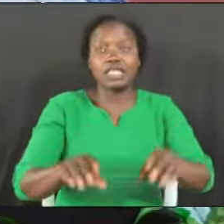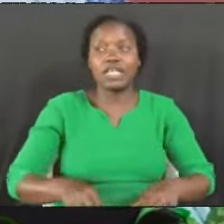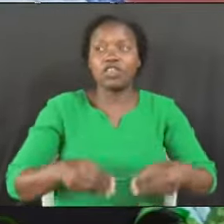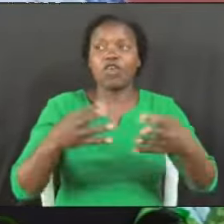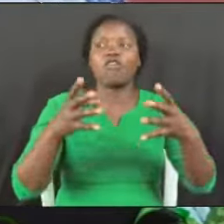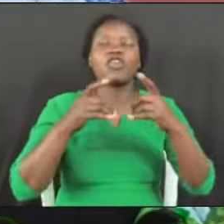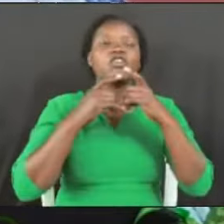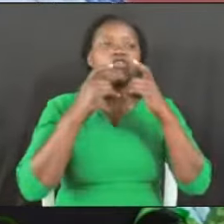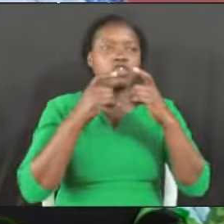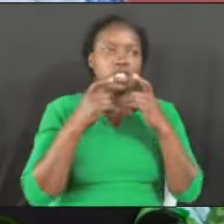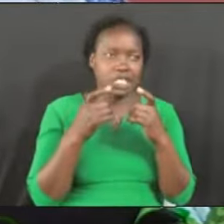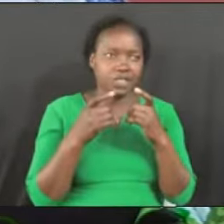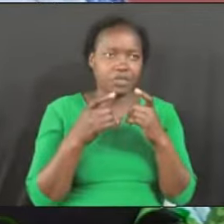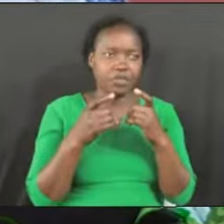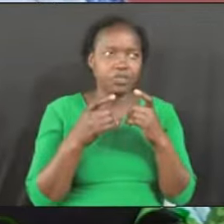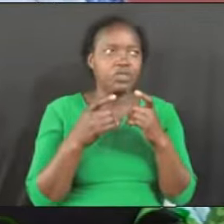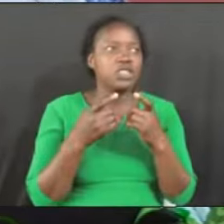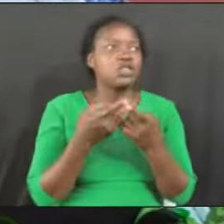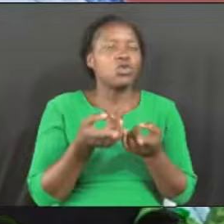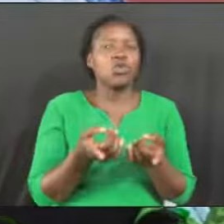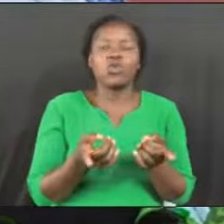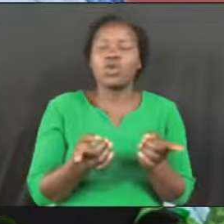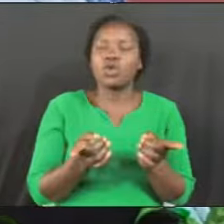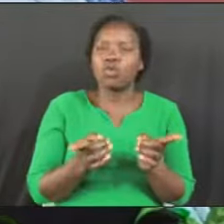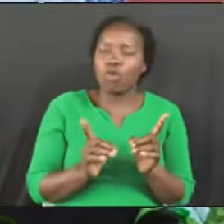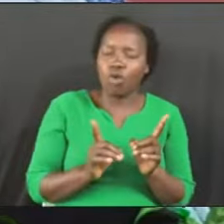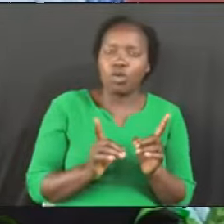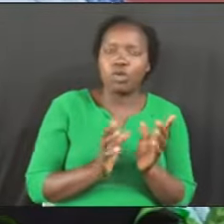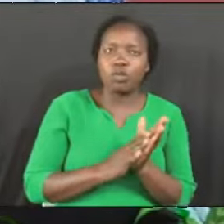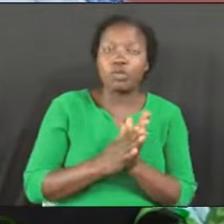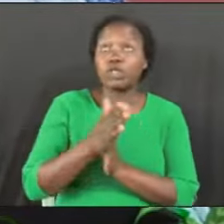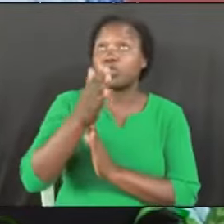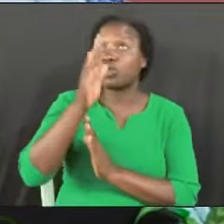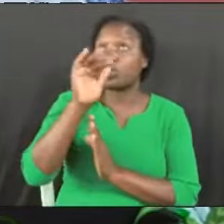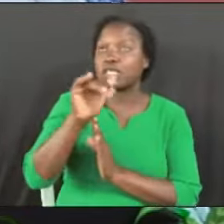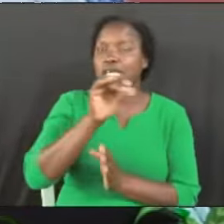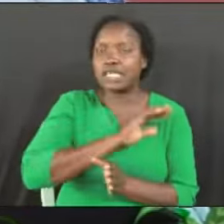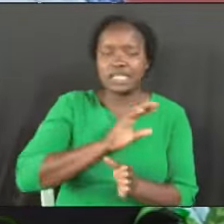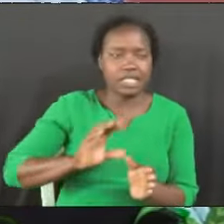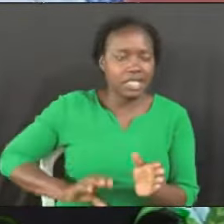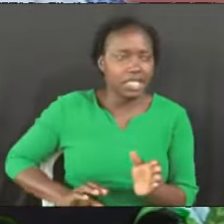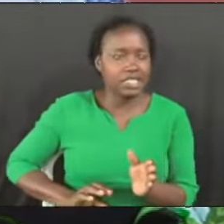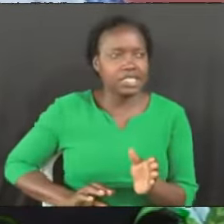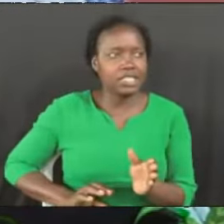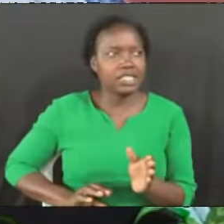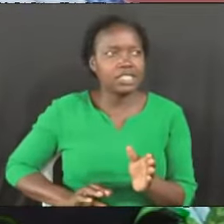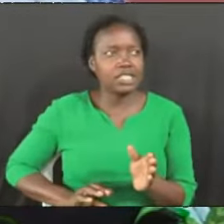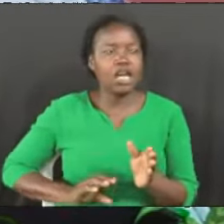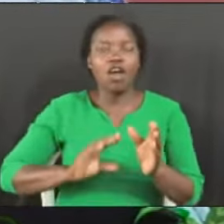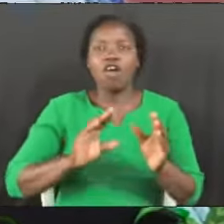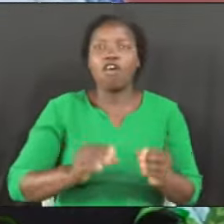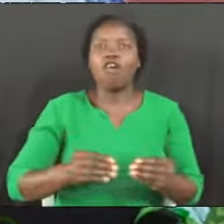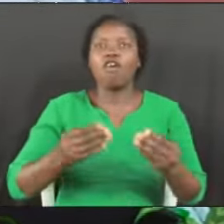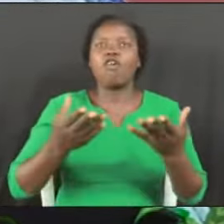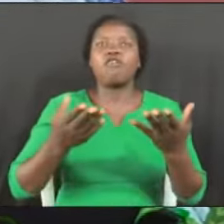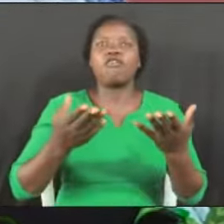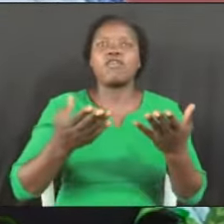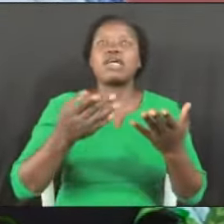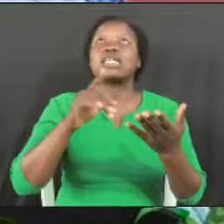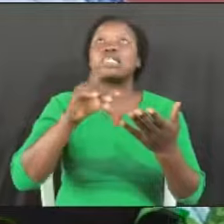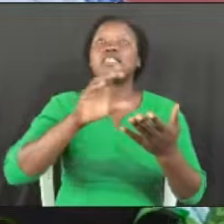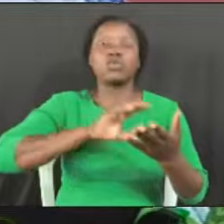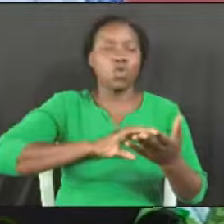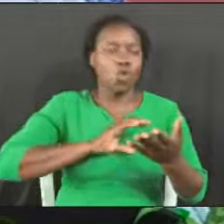sin. But we ought to praise God that Christ offers up his